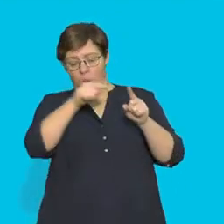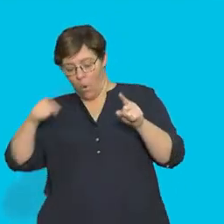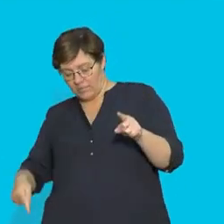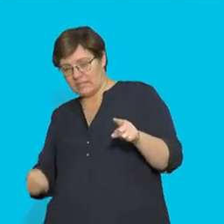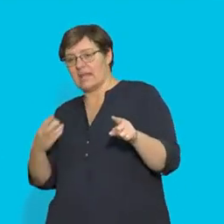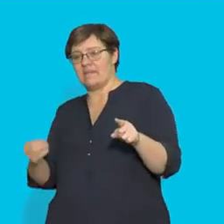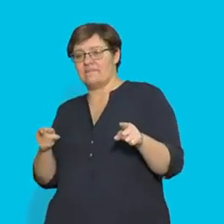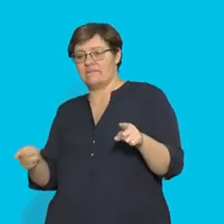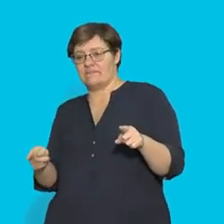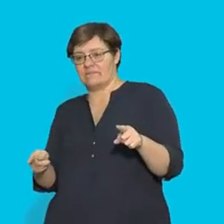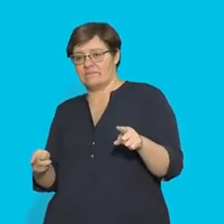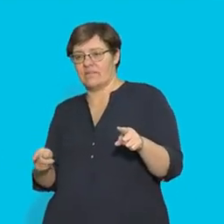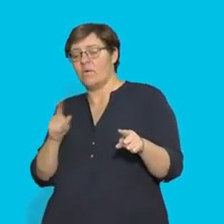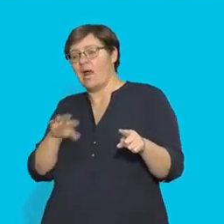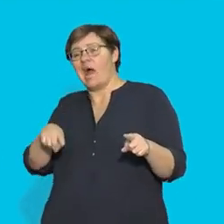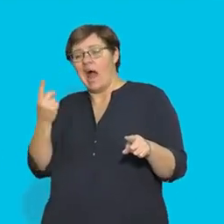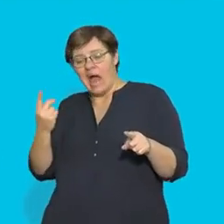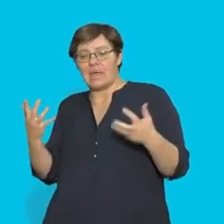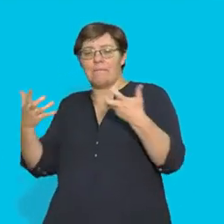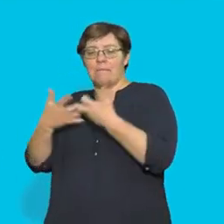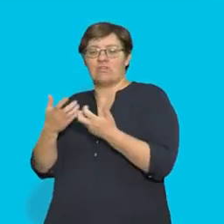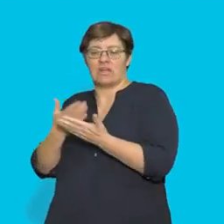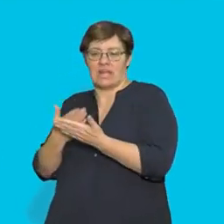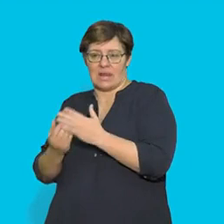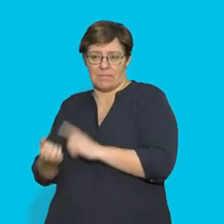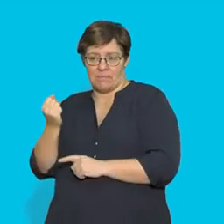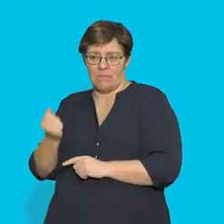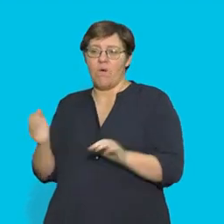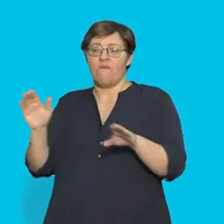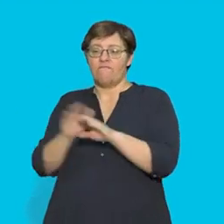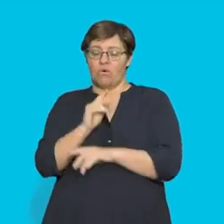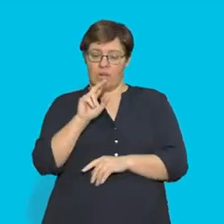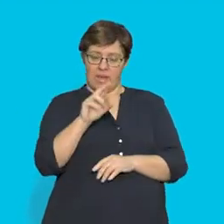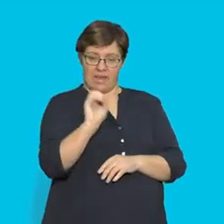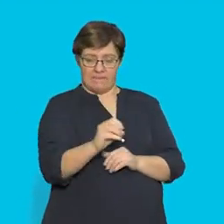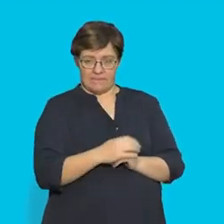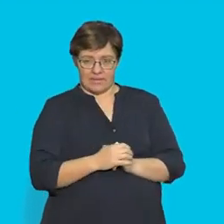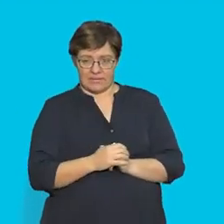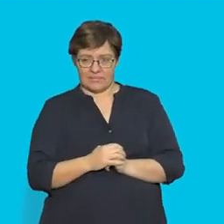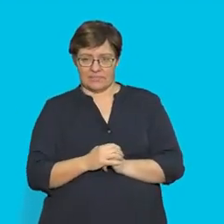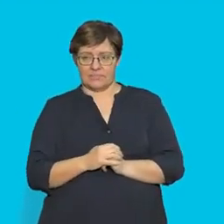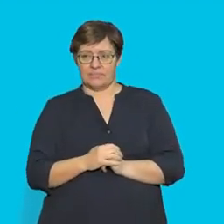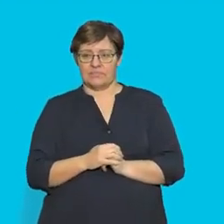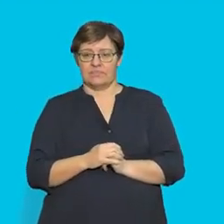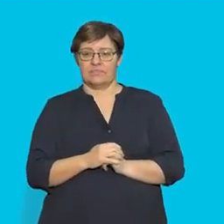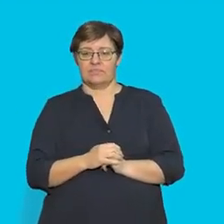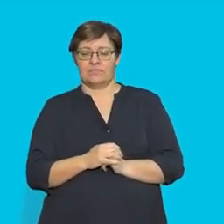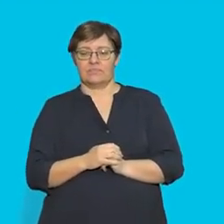the opposite side. And remember we said we can find another matching pair, another full pair. So let's do that.